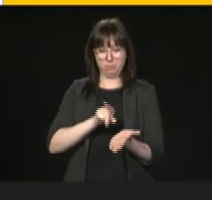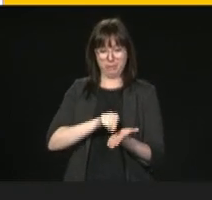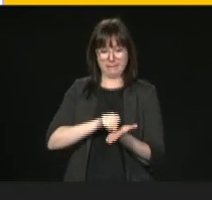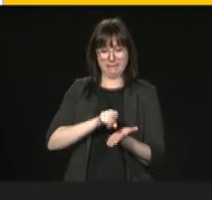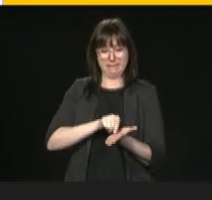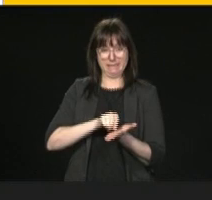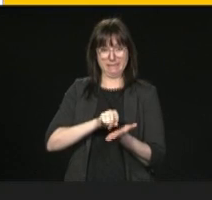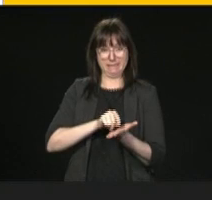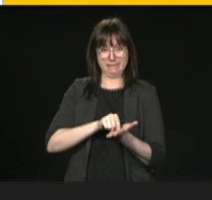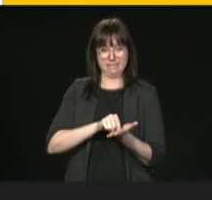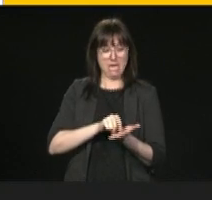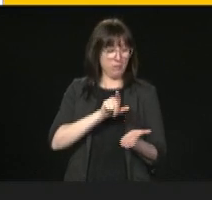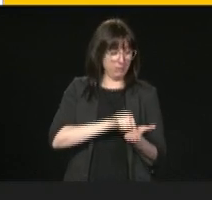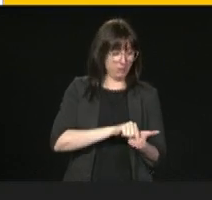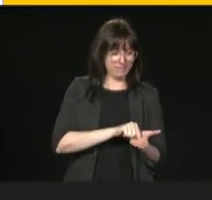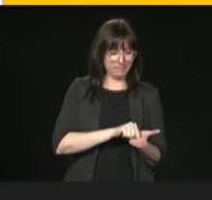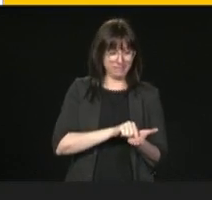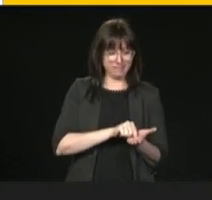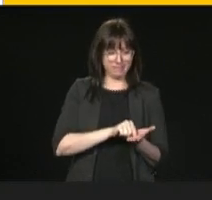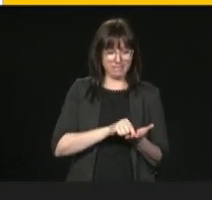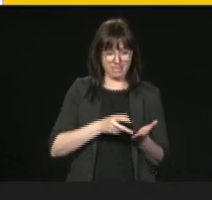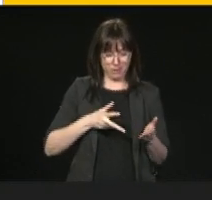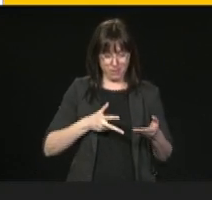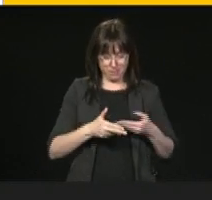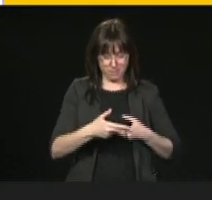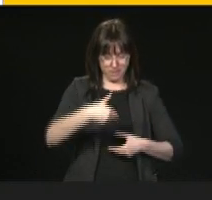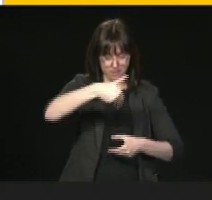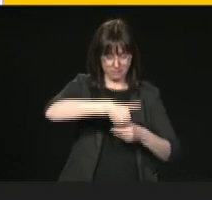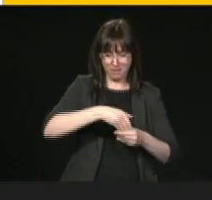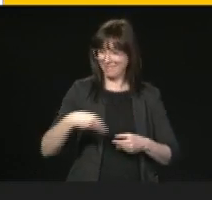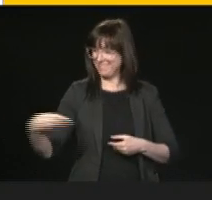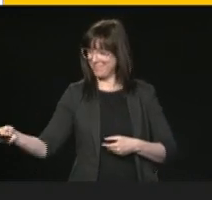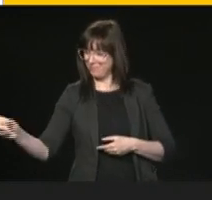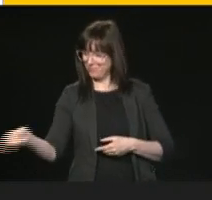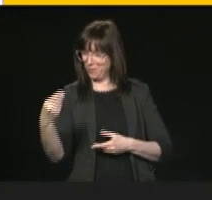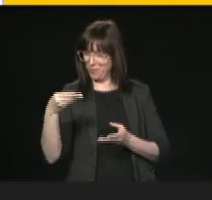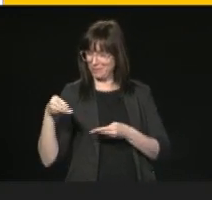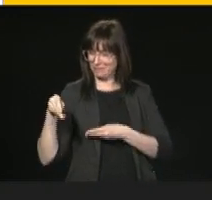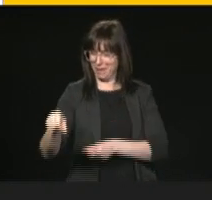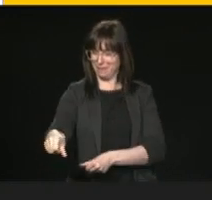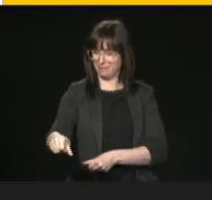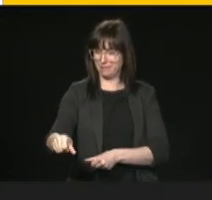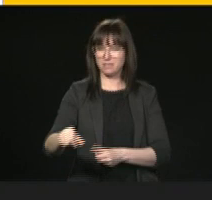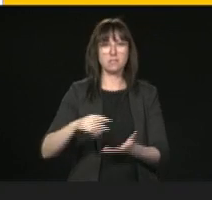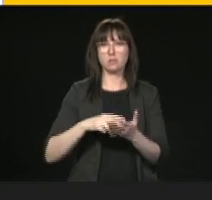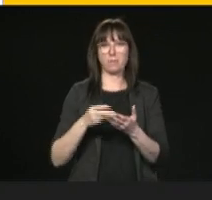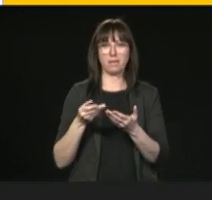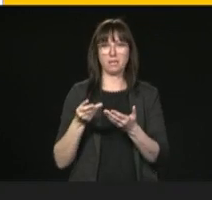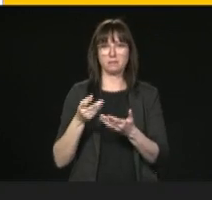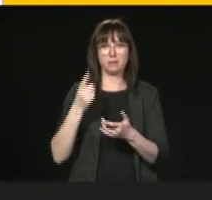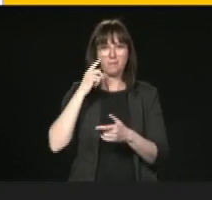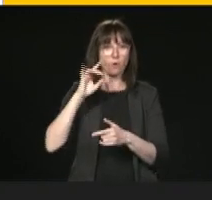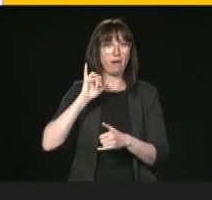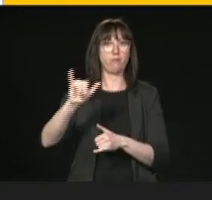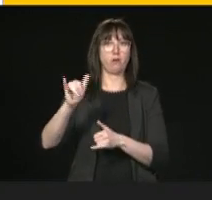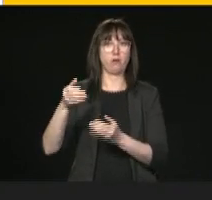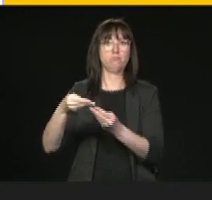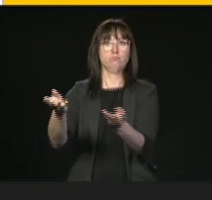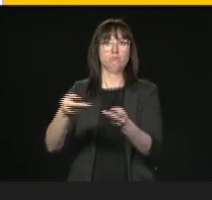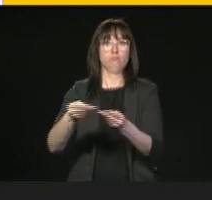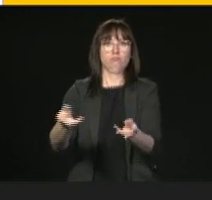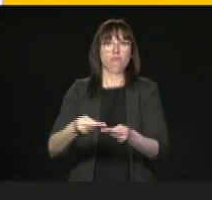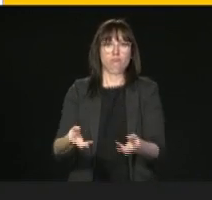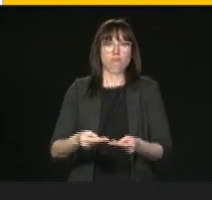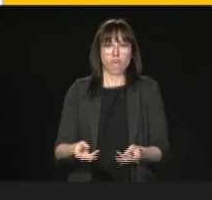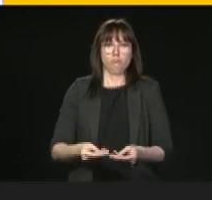and they spend it. So it's out there permanently. And so the old Milton Friedman thing about too much money chasing